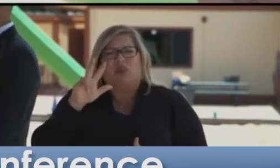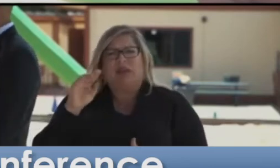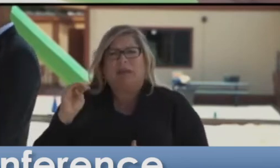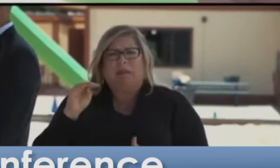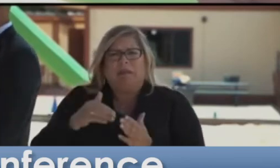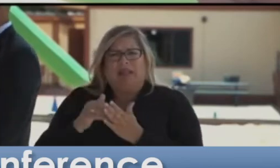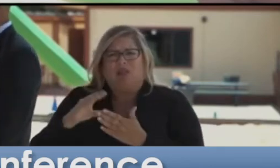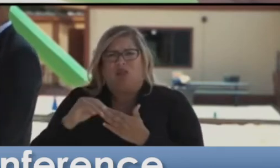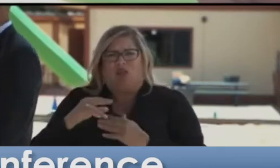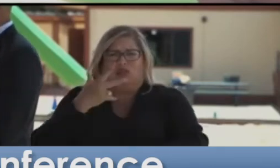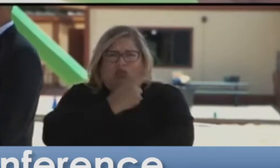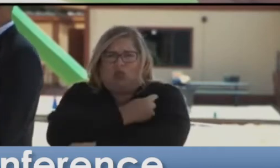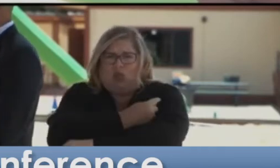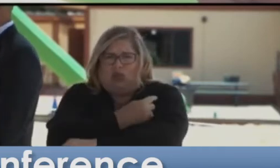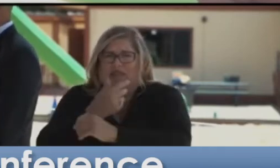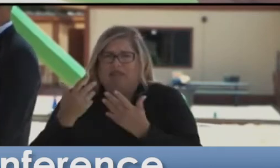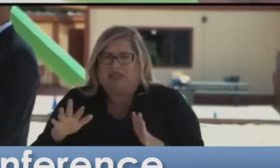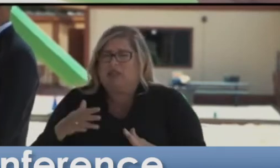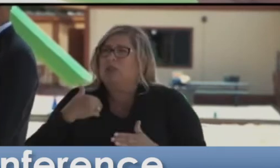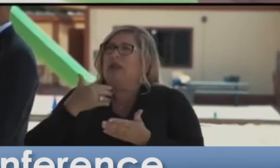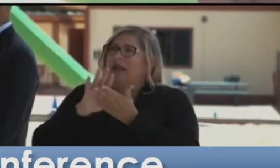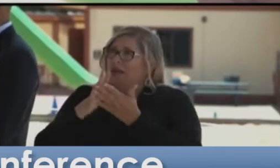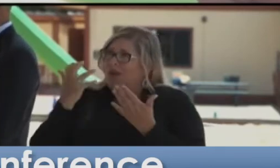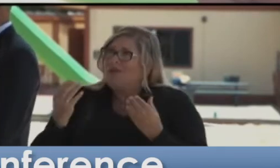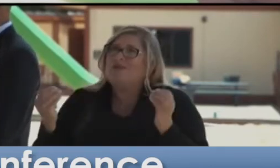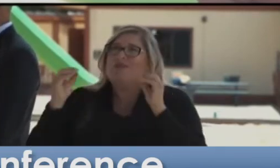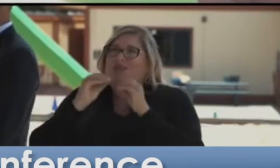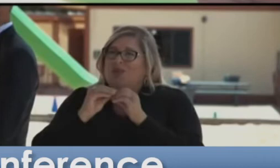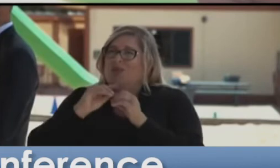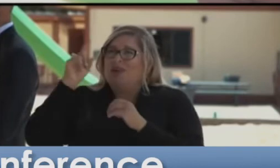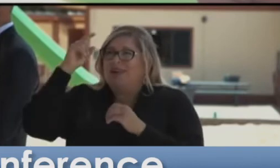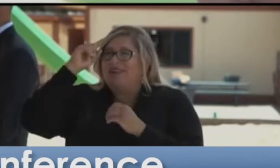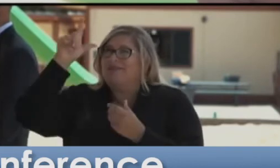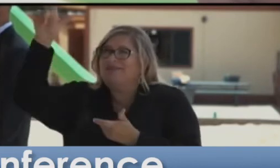backing away from requesting the full allocation from the federal government,